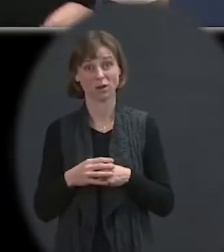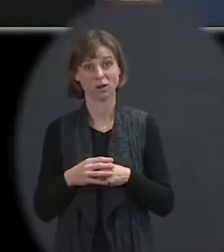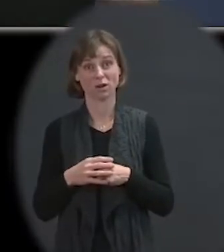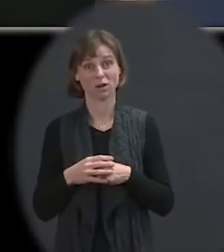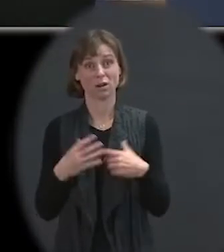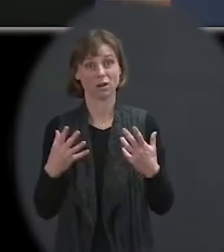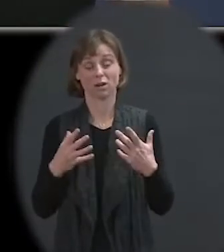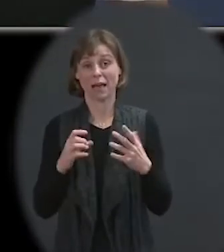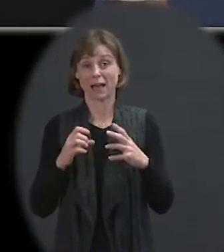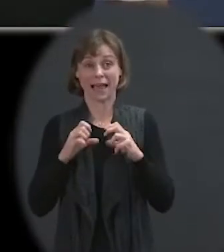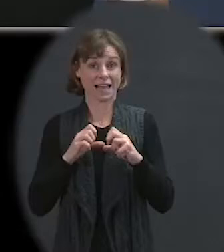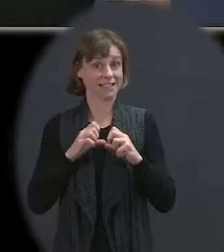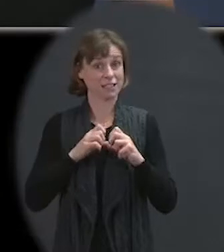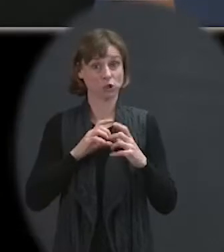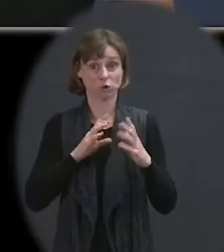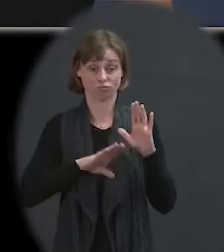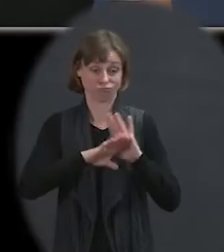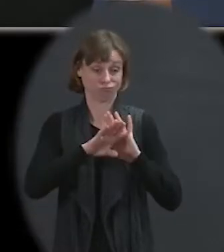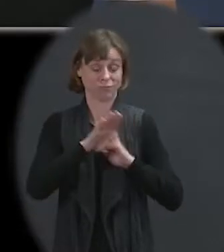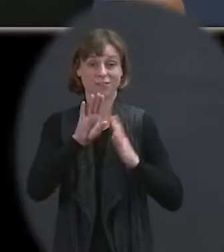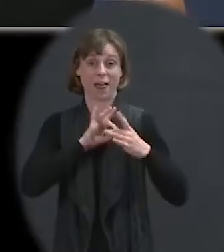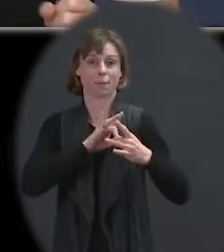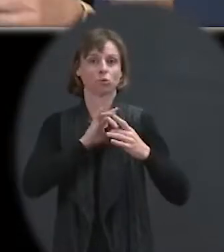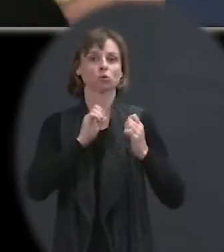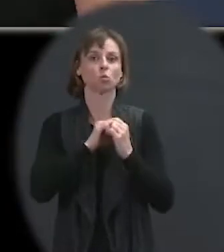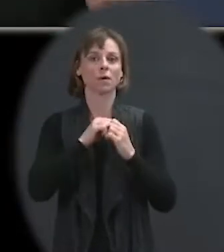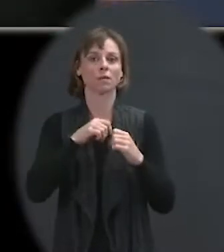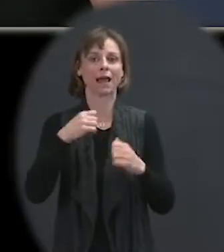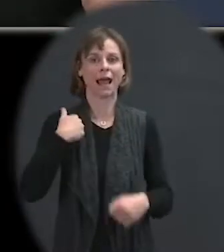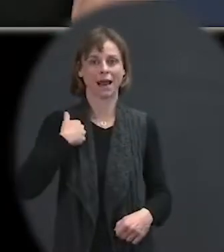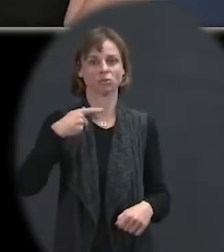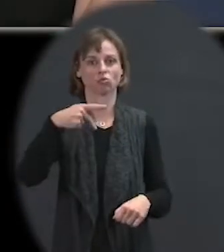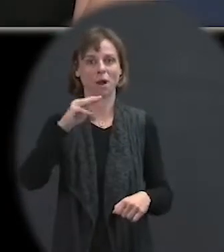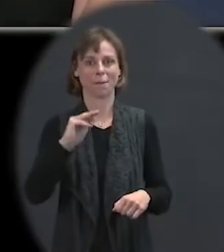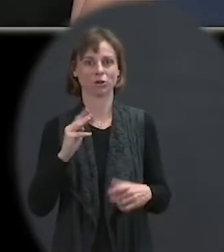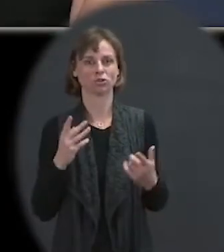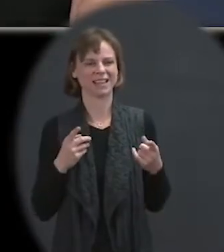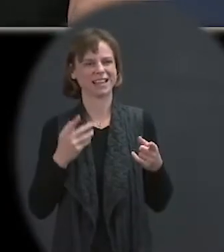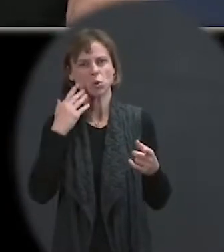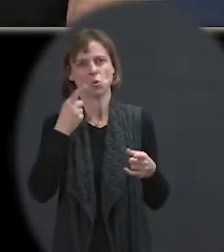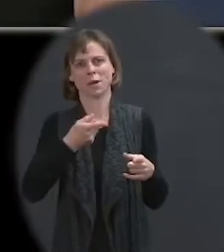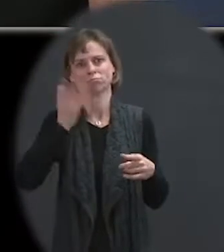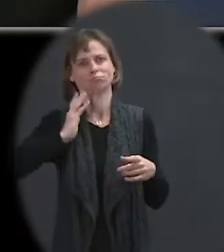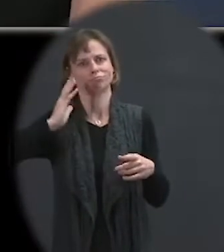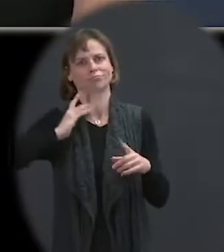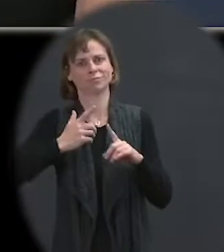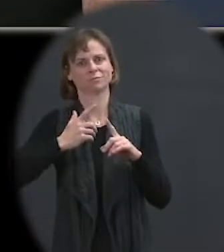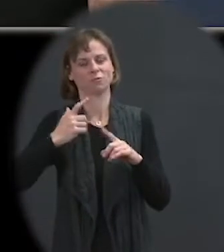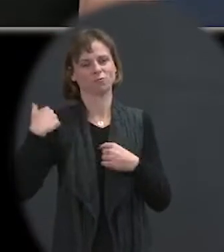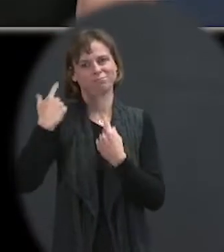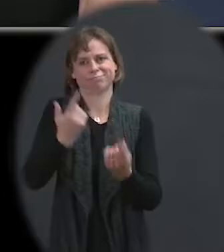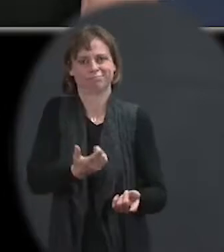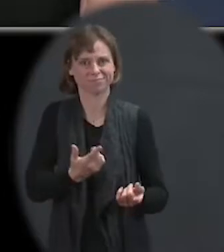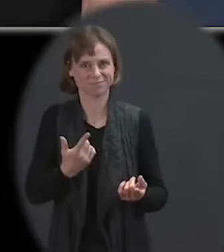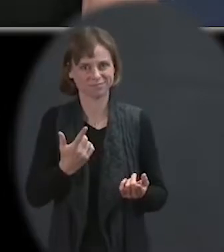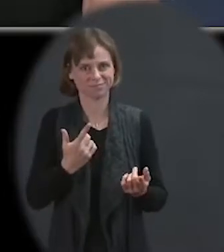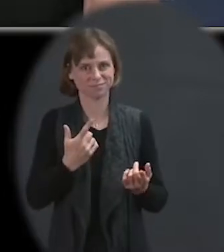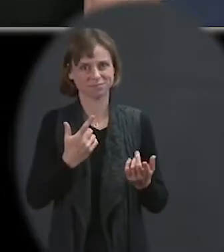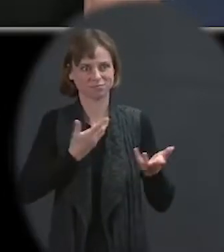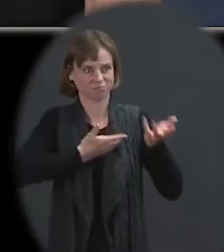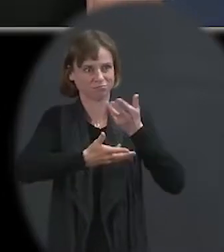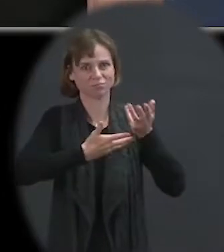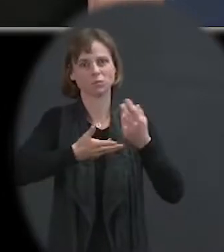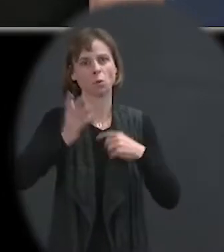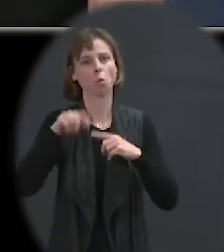continue to build the relationship with Prime Minister Trudeau, obviously who he knew previously from when, or had engaged with previously from when he was